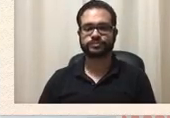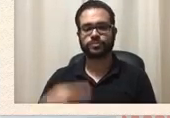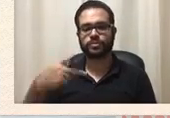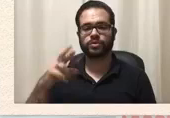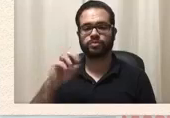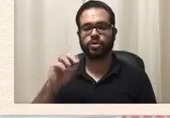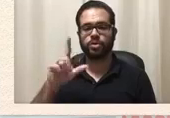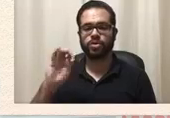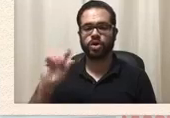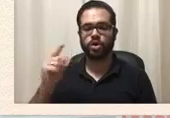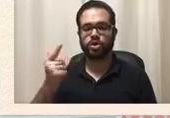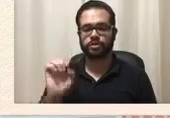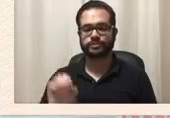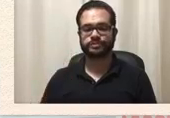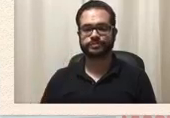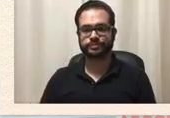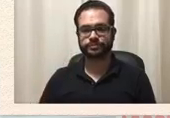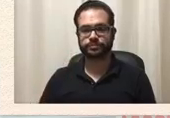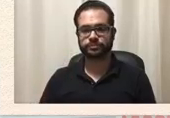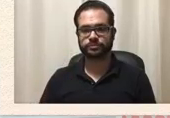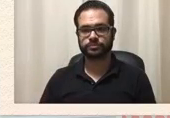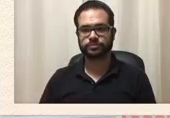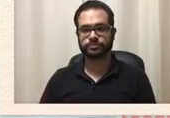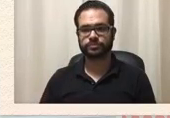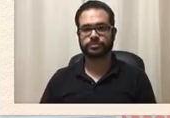is done in my mother's voice.